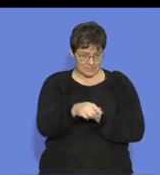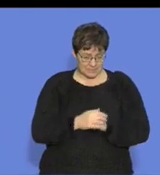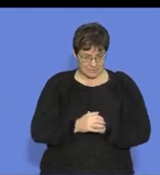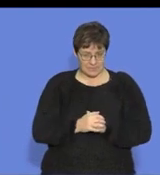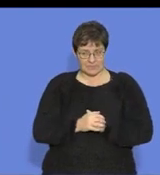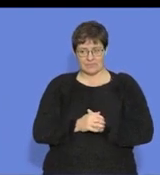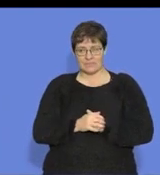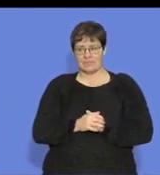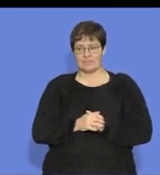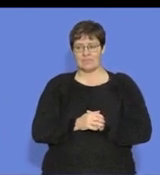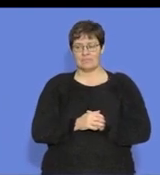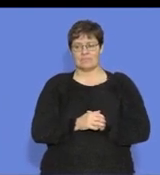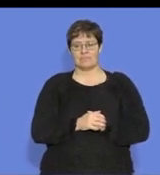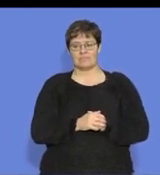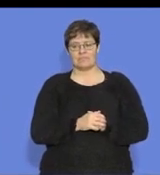plant.